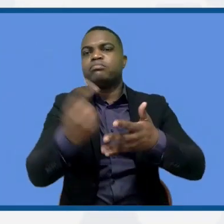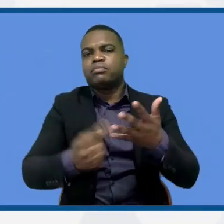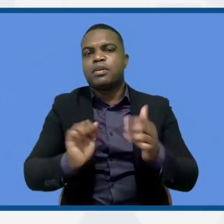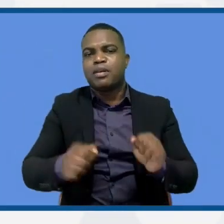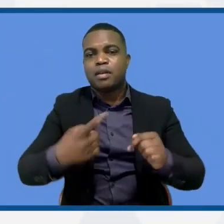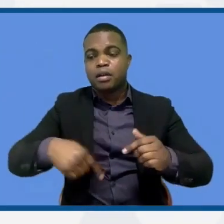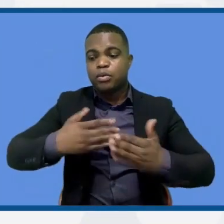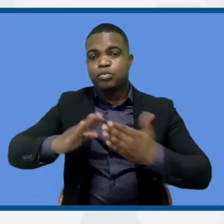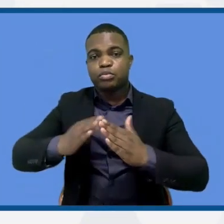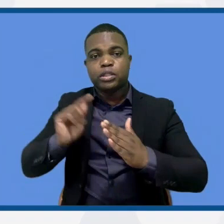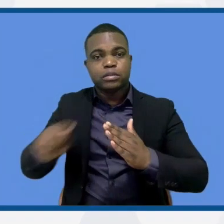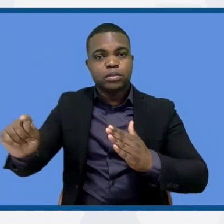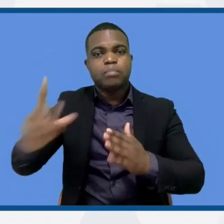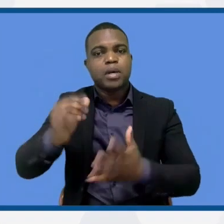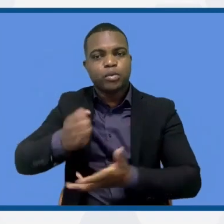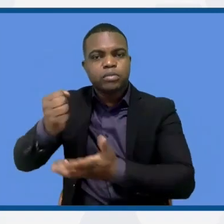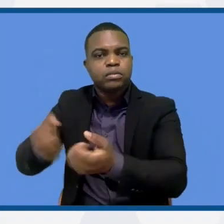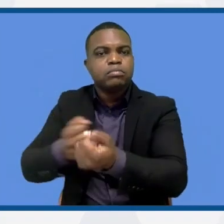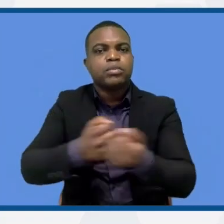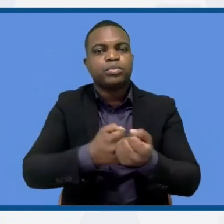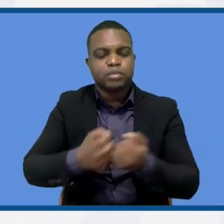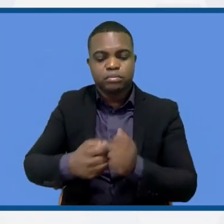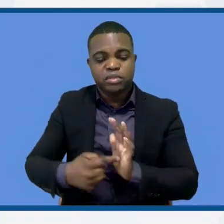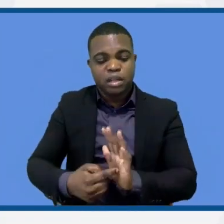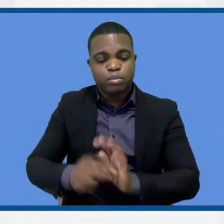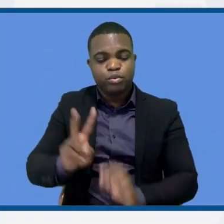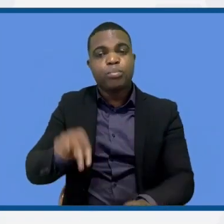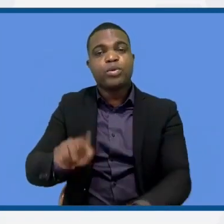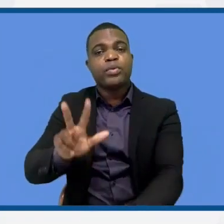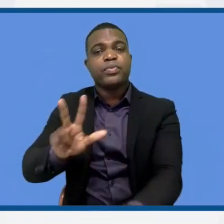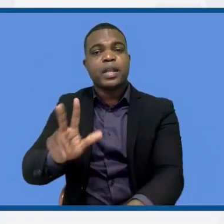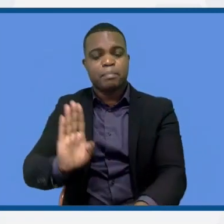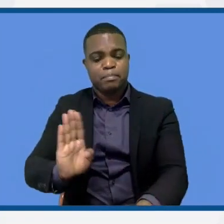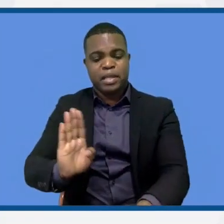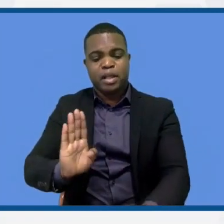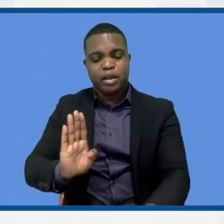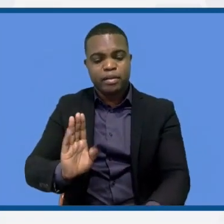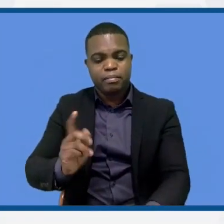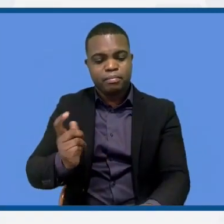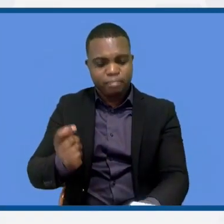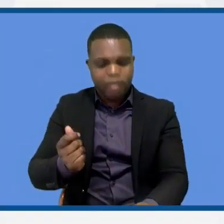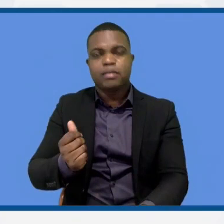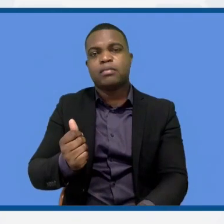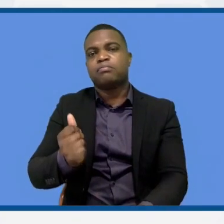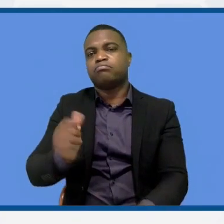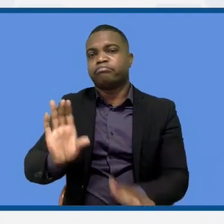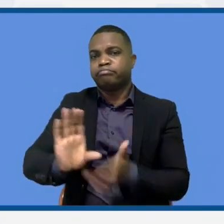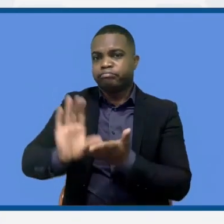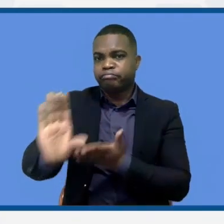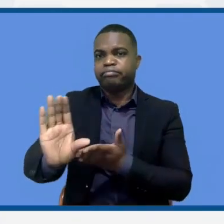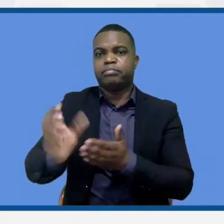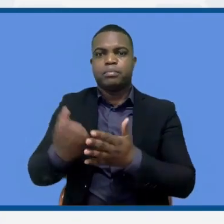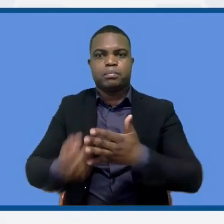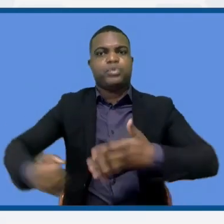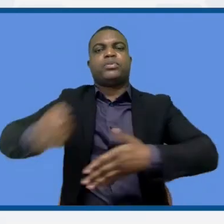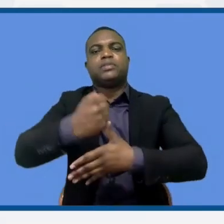building. Partnerships and having meaningful partnerships was something we prioritized in points. Everything from serving this, if a project served underserved